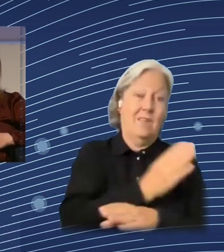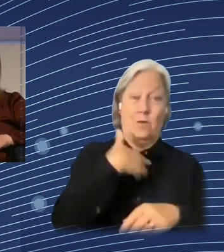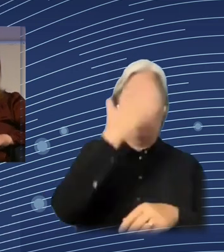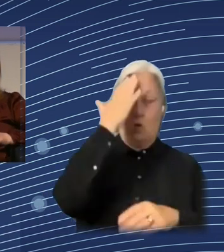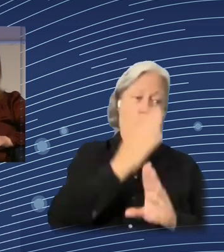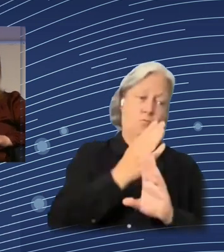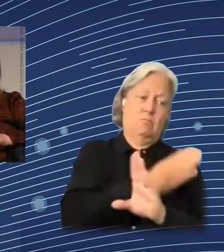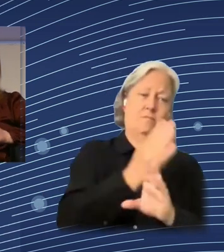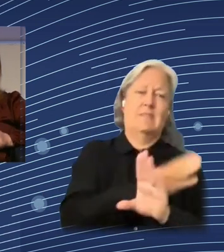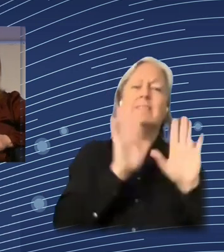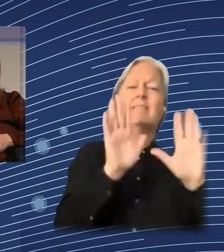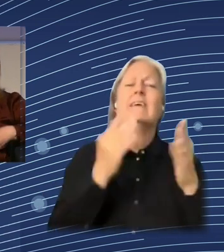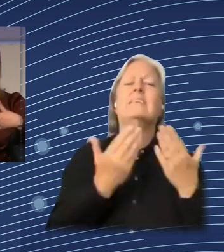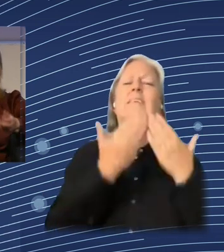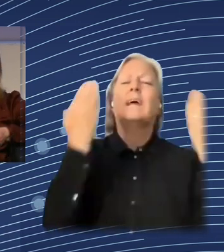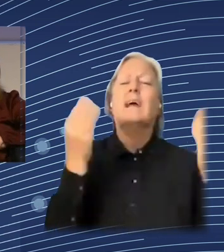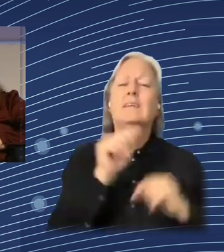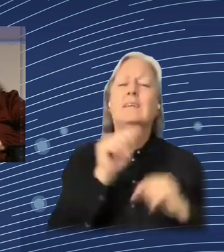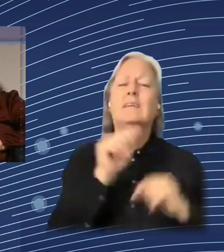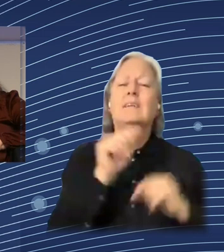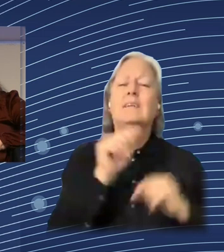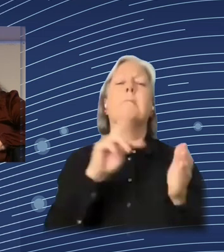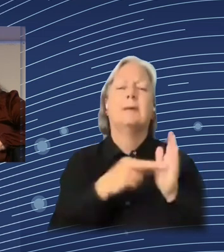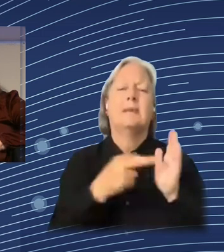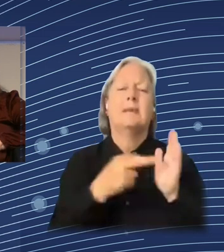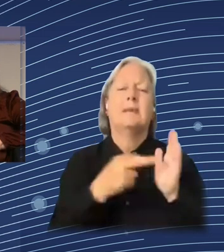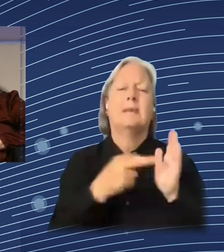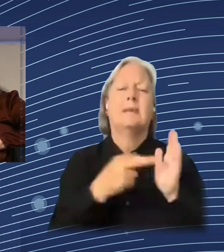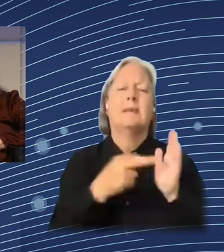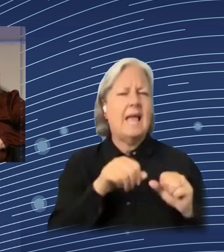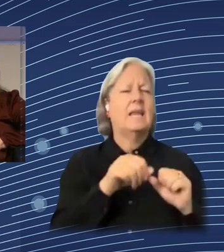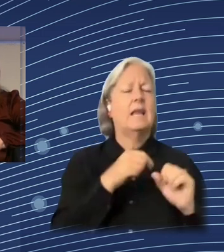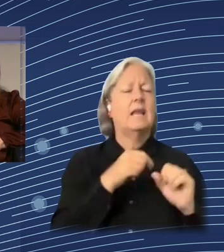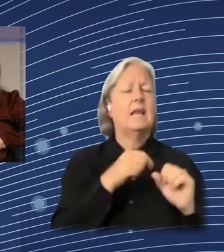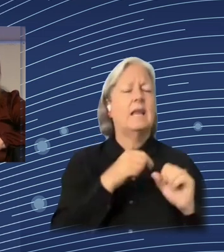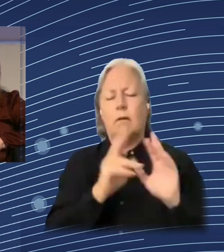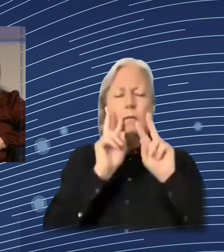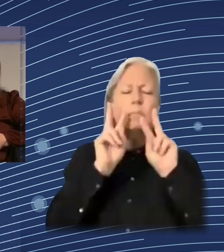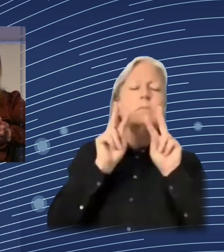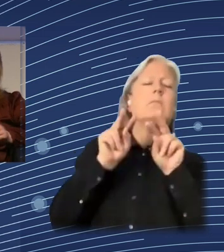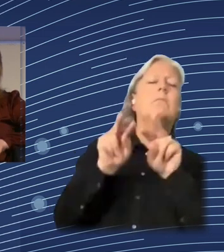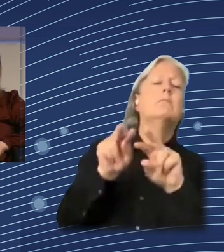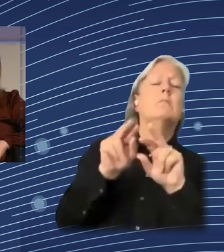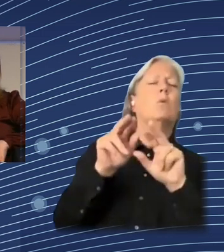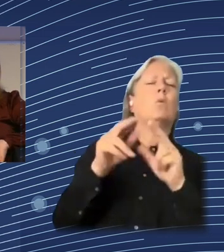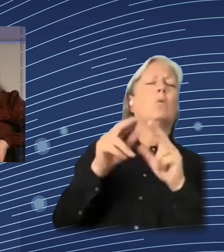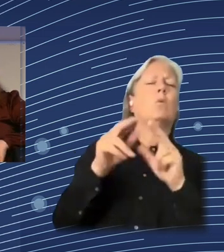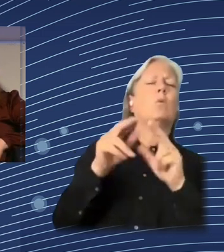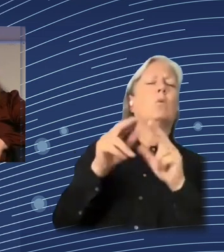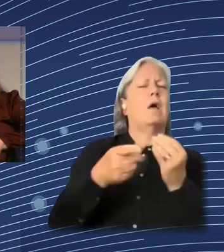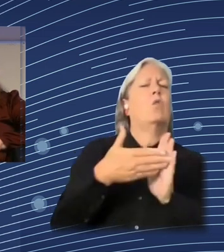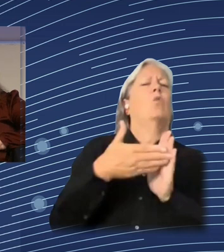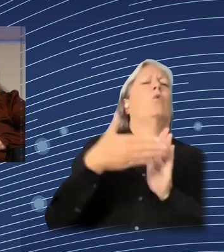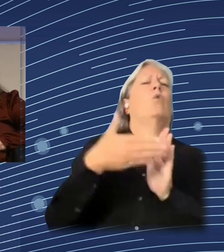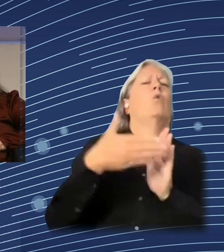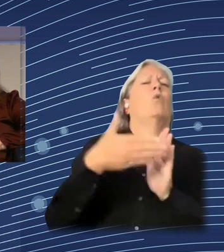we can actually also react to the longer sick leaves as well. The data that we had left